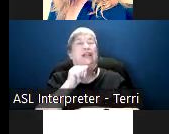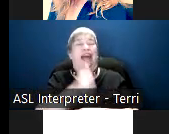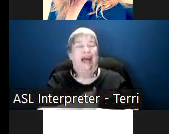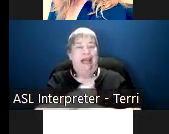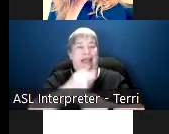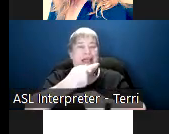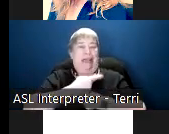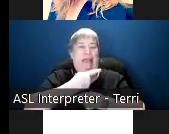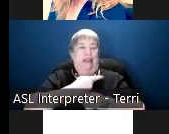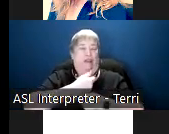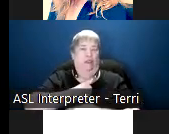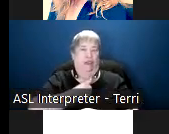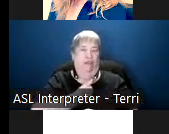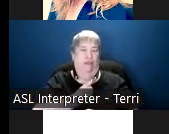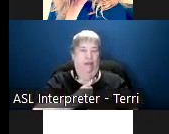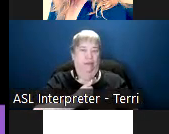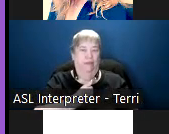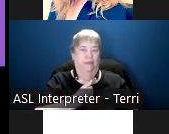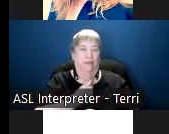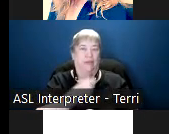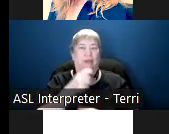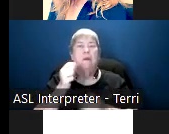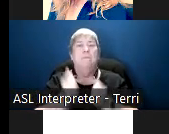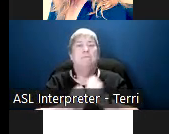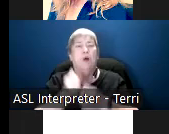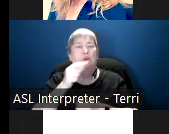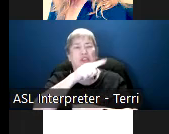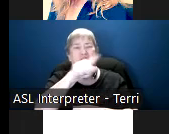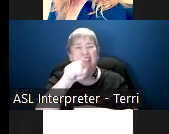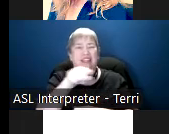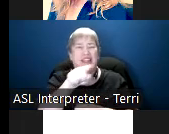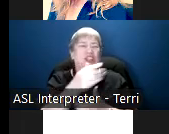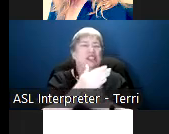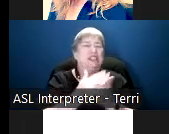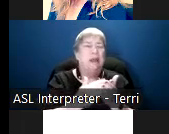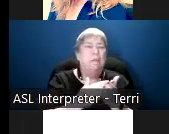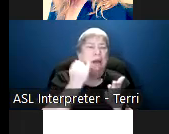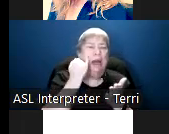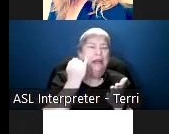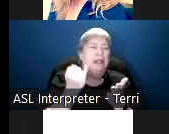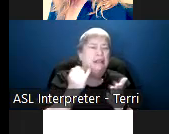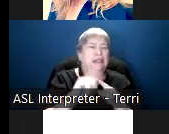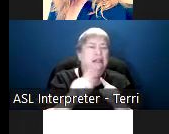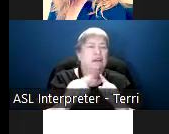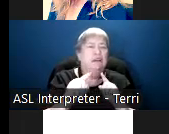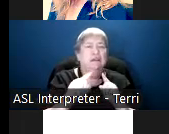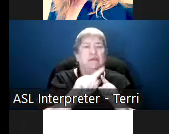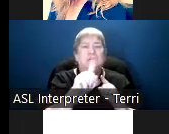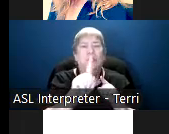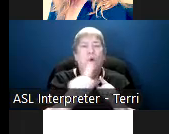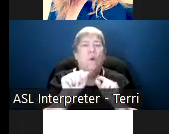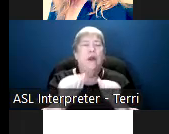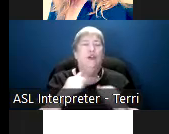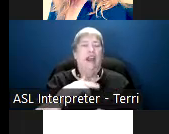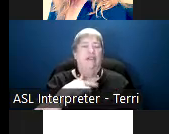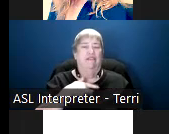this. You all covered most of this, but this is just a quick slide to talk about the different areas of your life that can be impacted. So